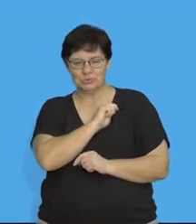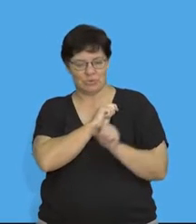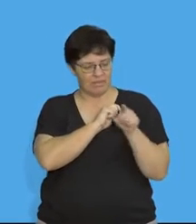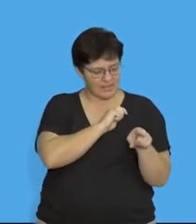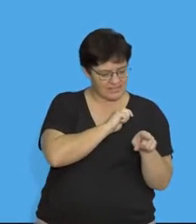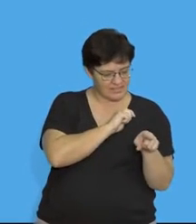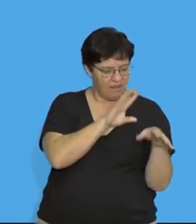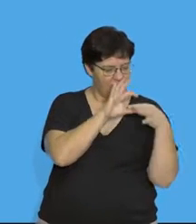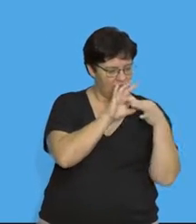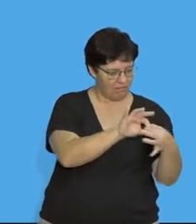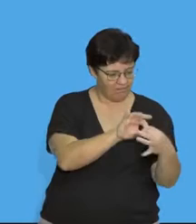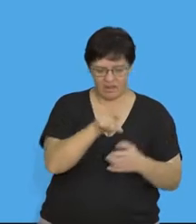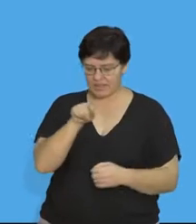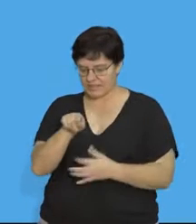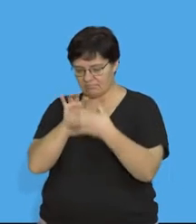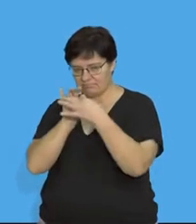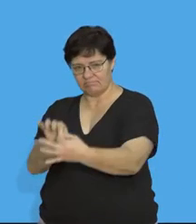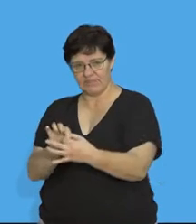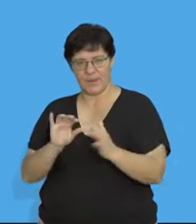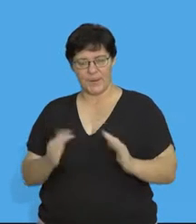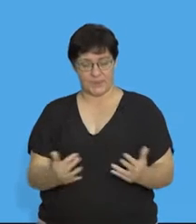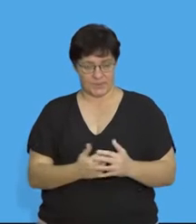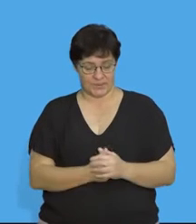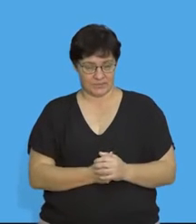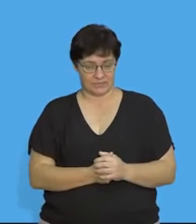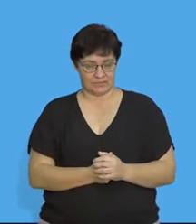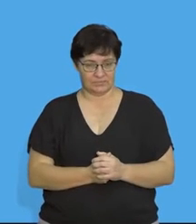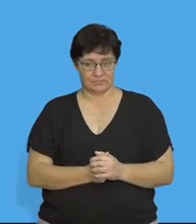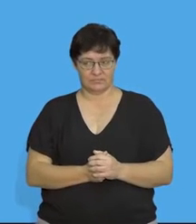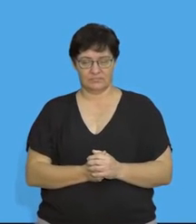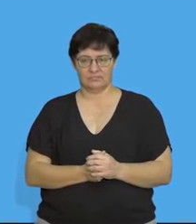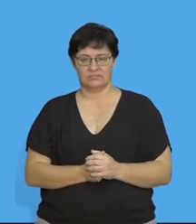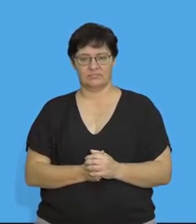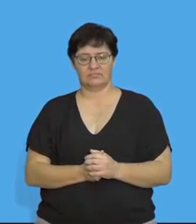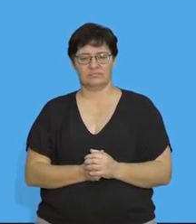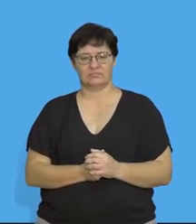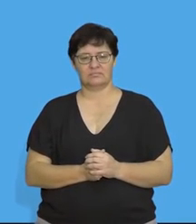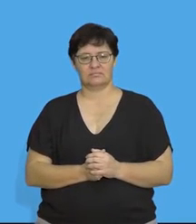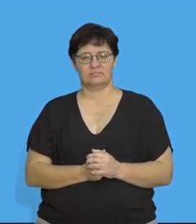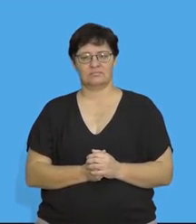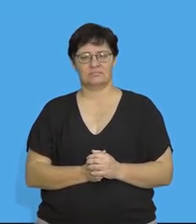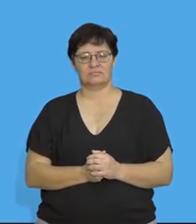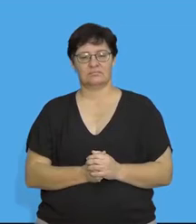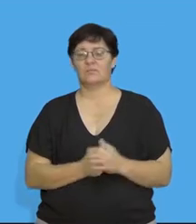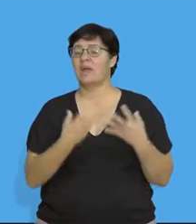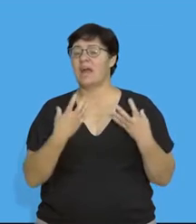things together. And within the idea of relationships, we'll then find that we've